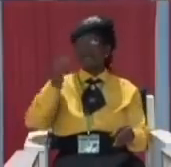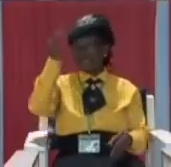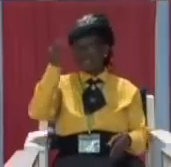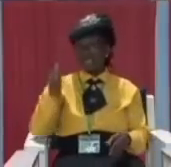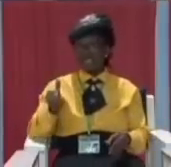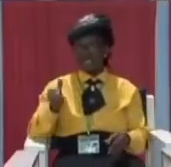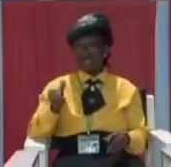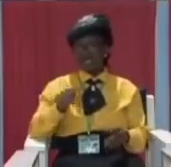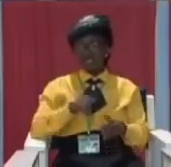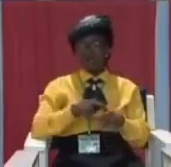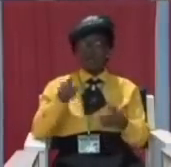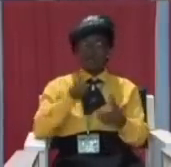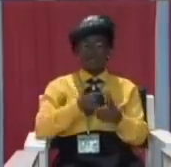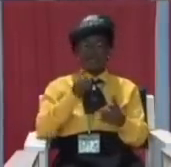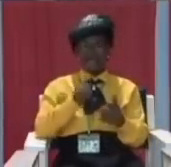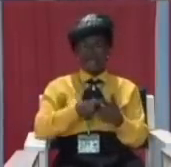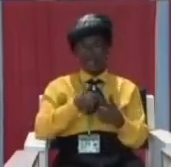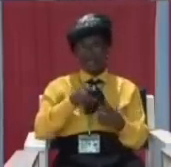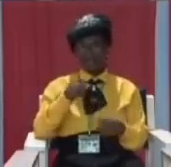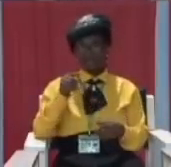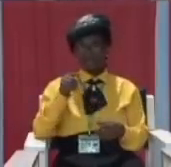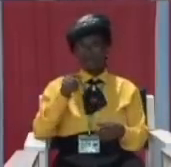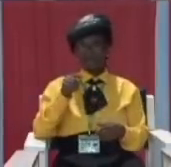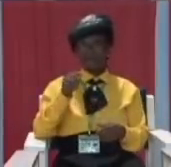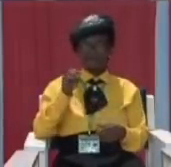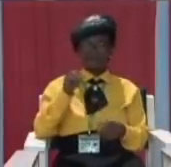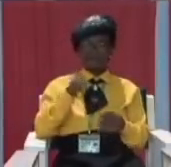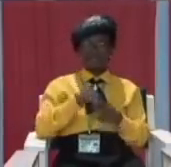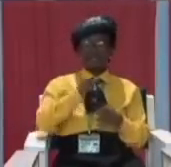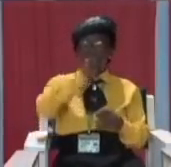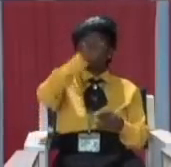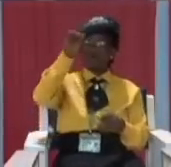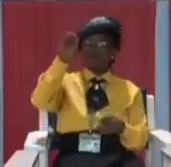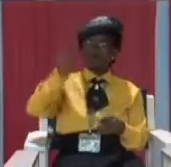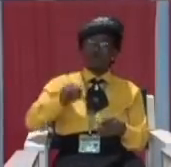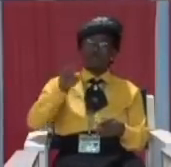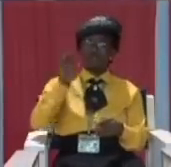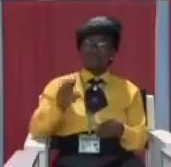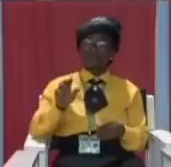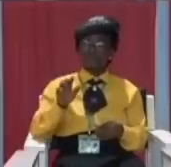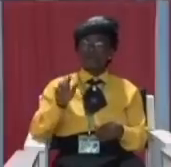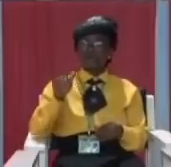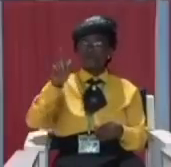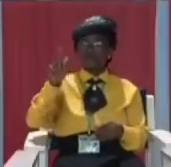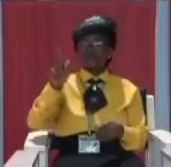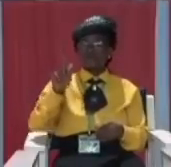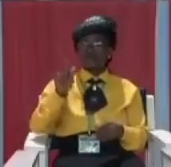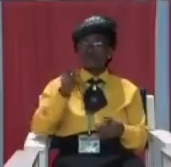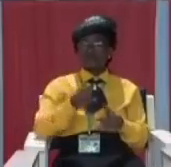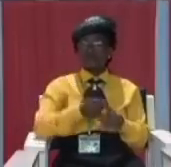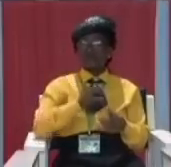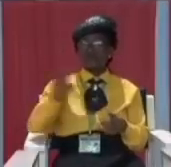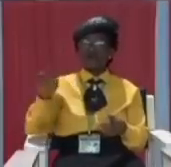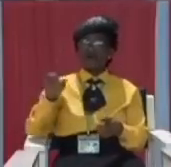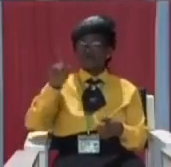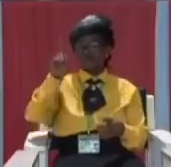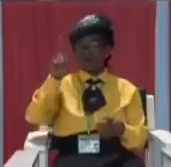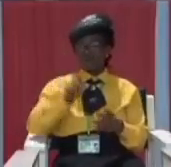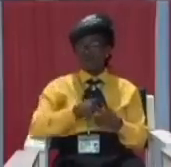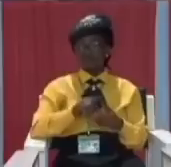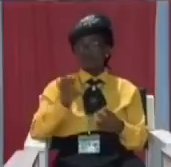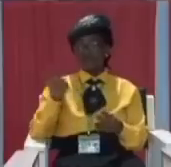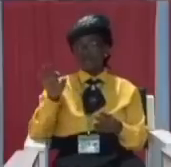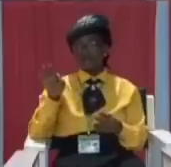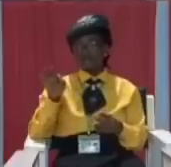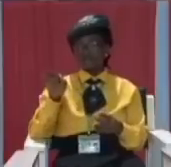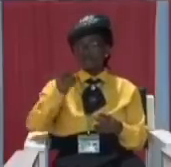But then, in John chapter 21, from verse 1 to 19,